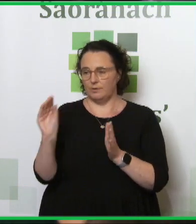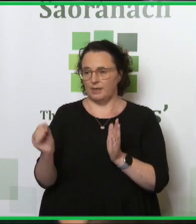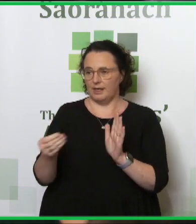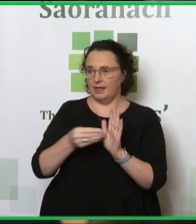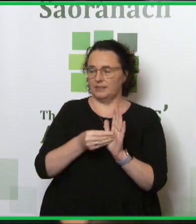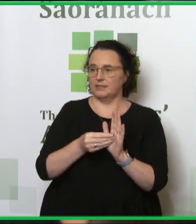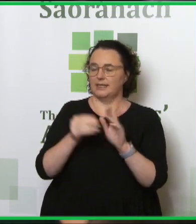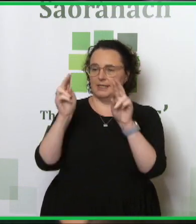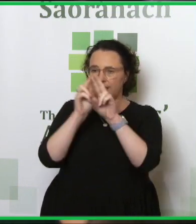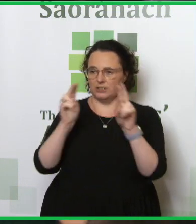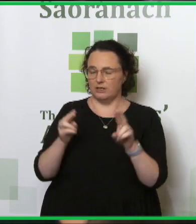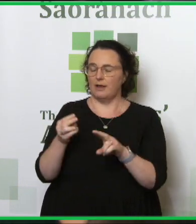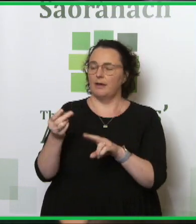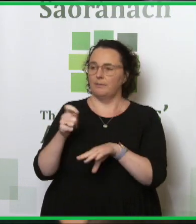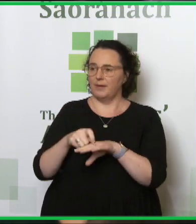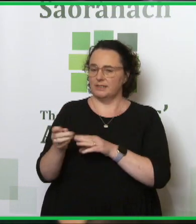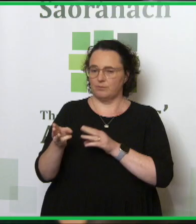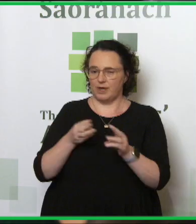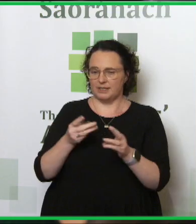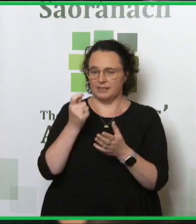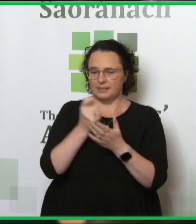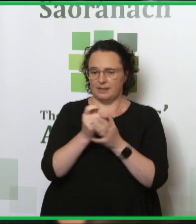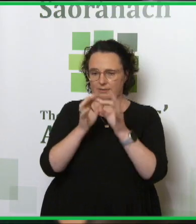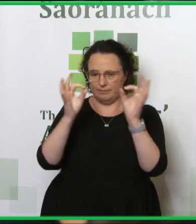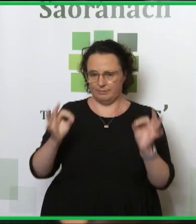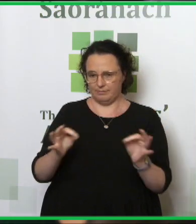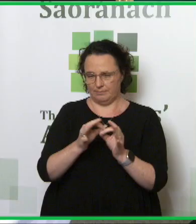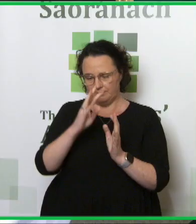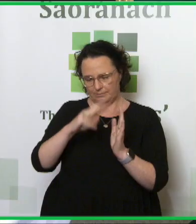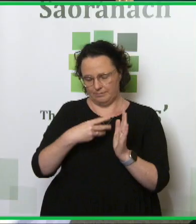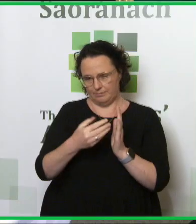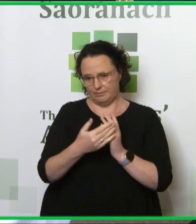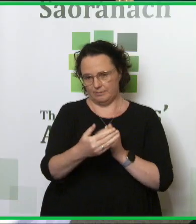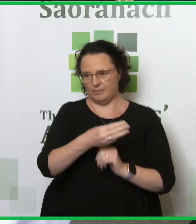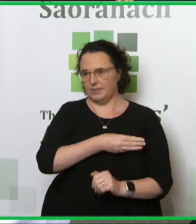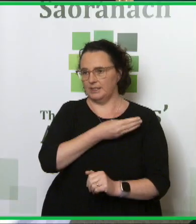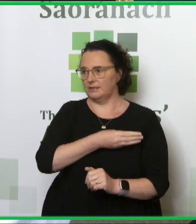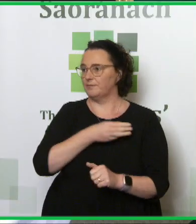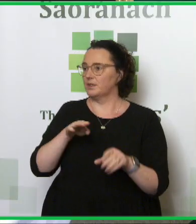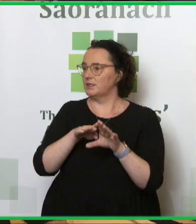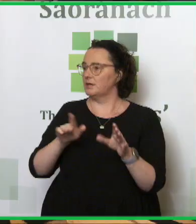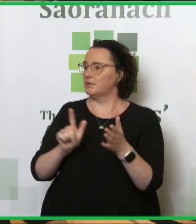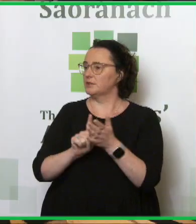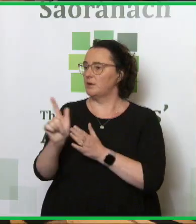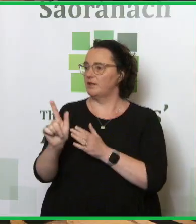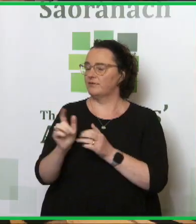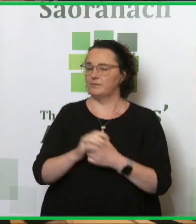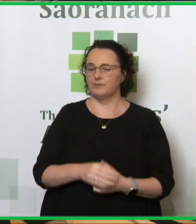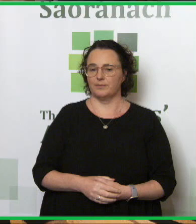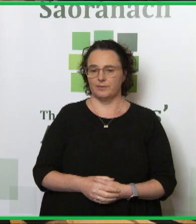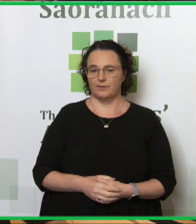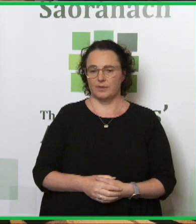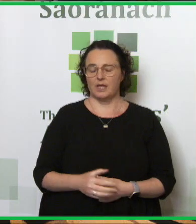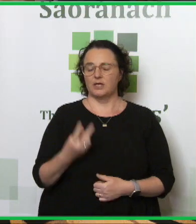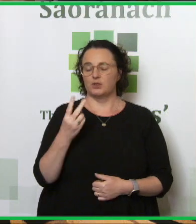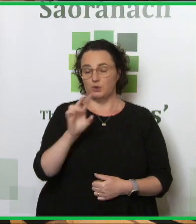international best practice timeframes, please? Table 12. Yeah, so just from the table, there's just